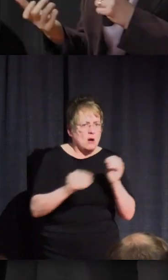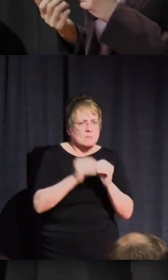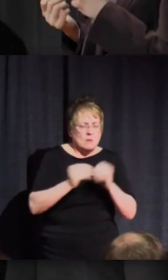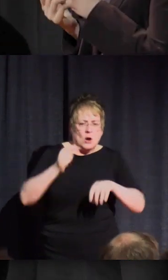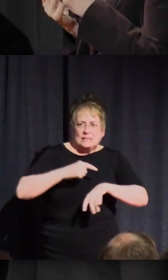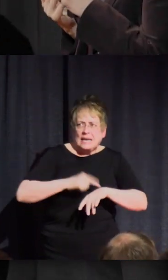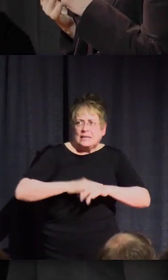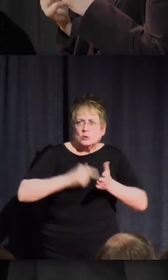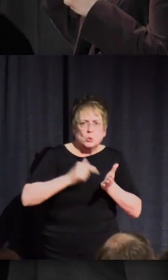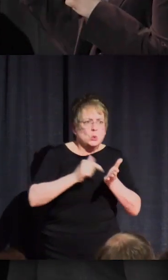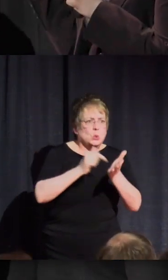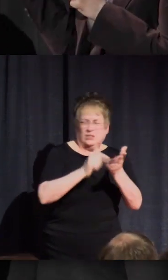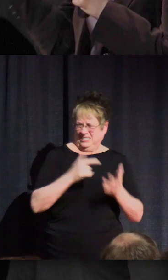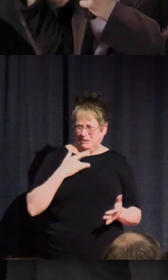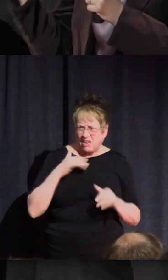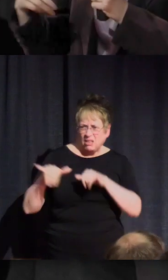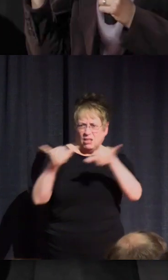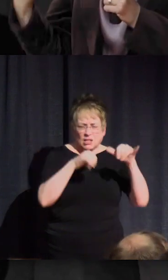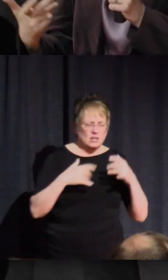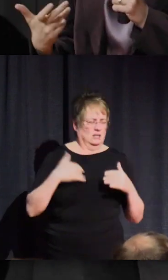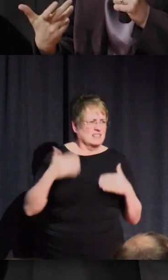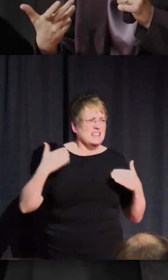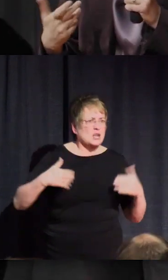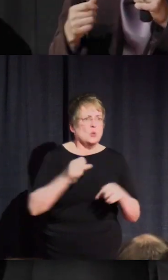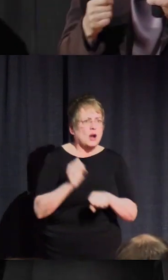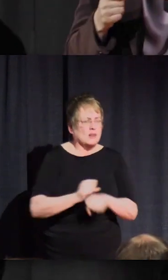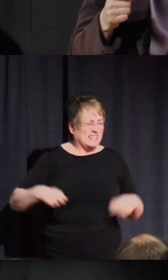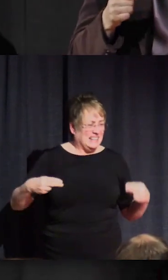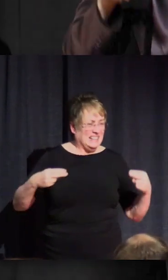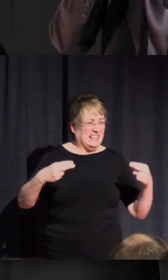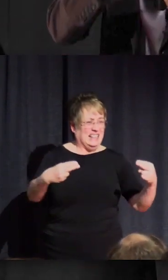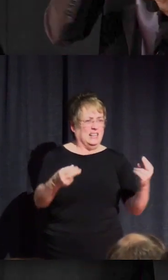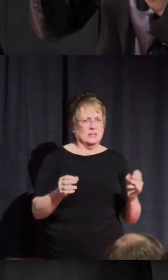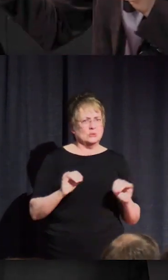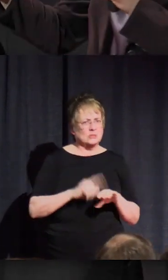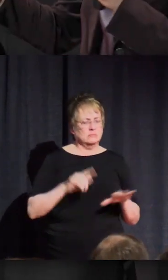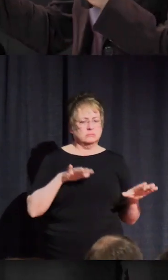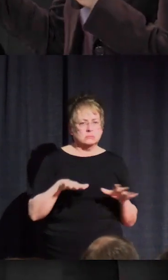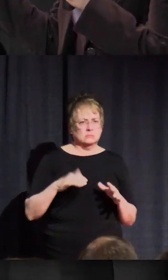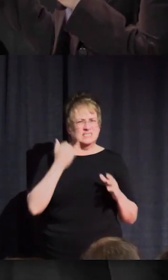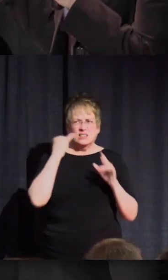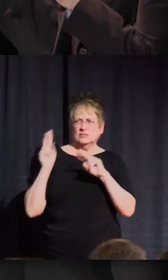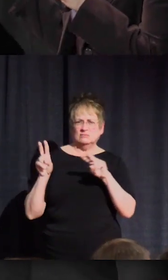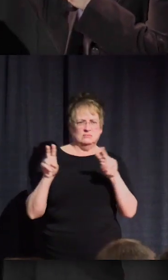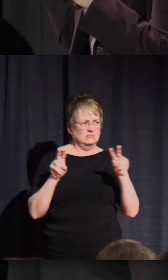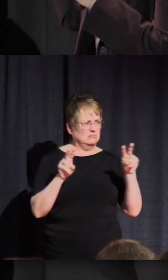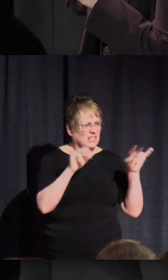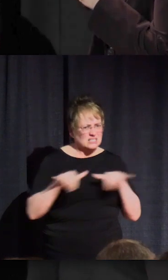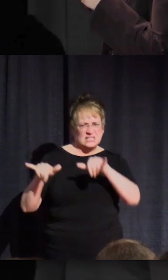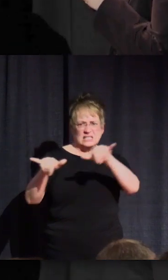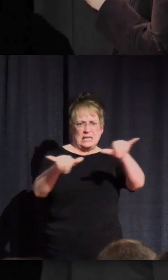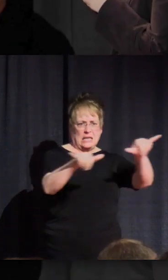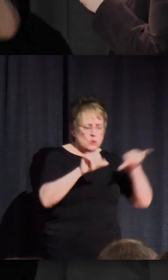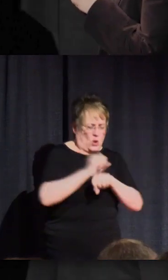Anybody ever feel that way? Right? We're just going and going and going. So if everywhere we look, everyone's doing the same thing,